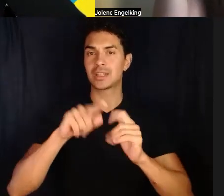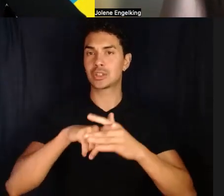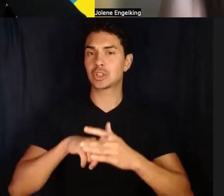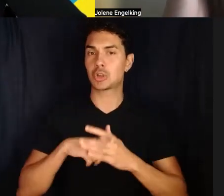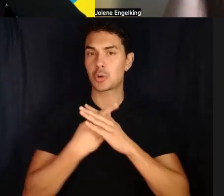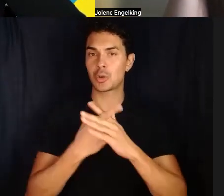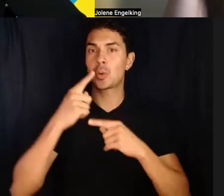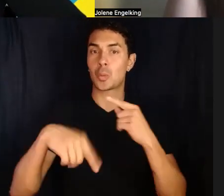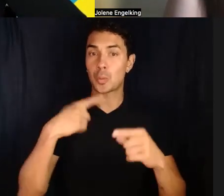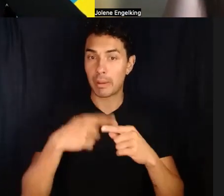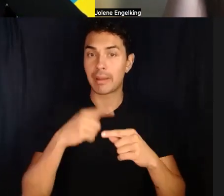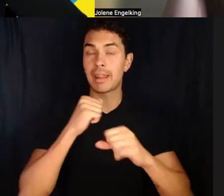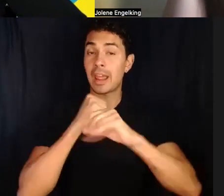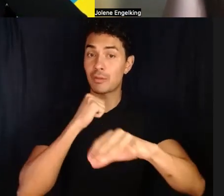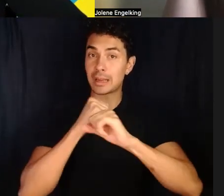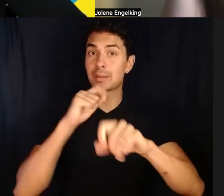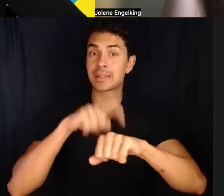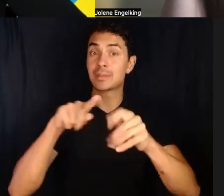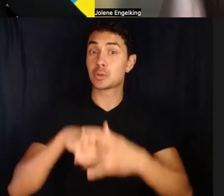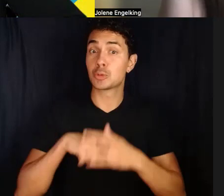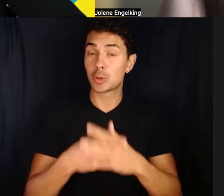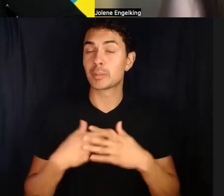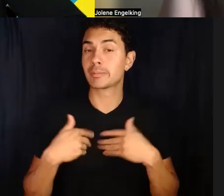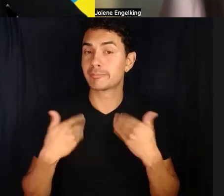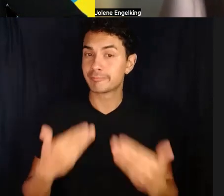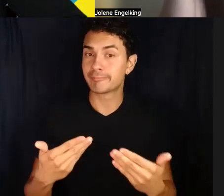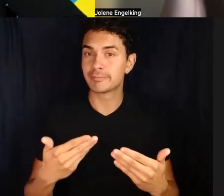starting when the advertised time was. And people are like, with this